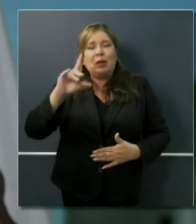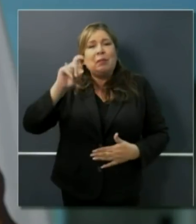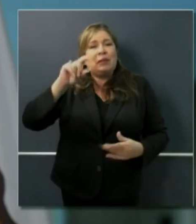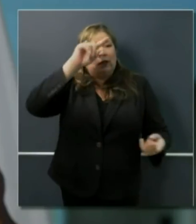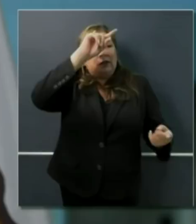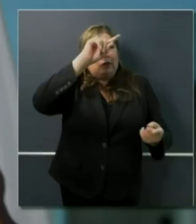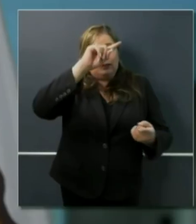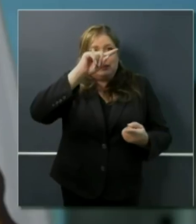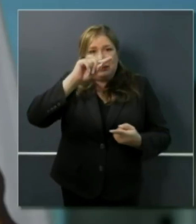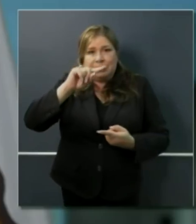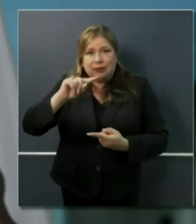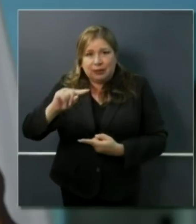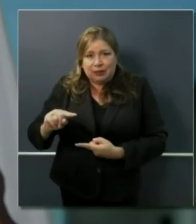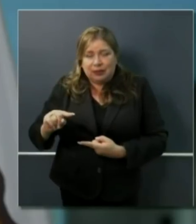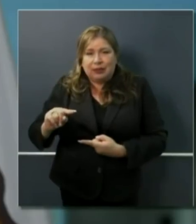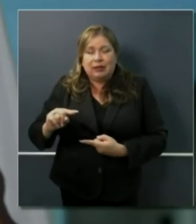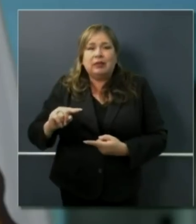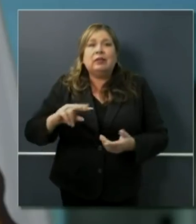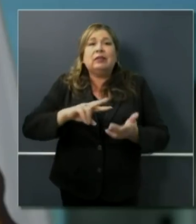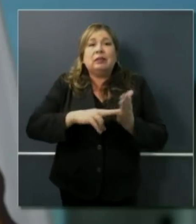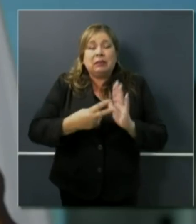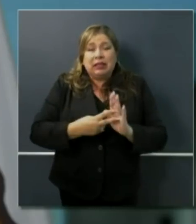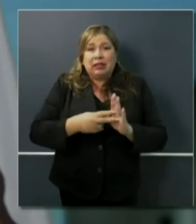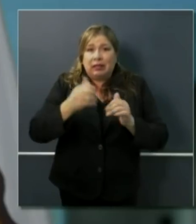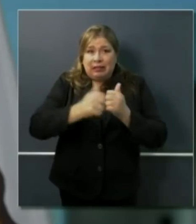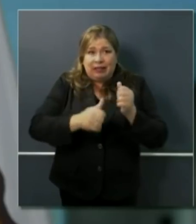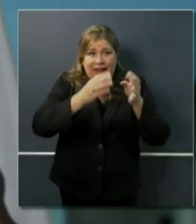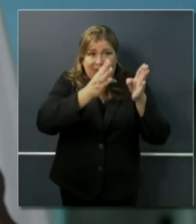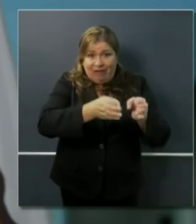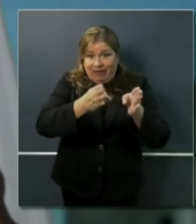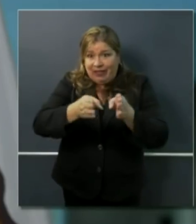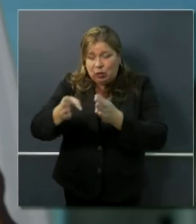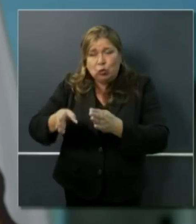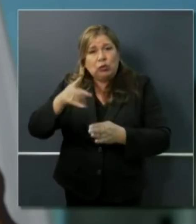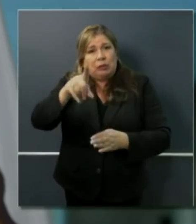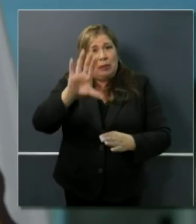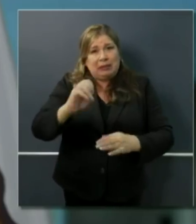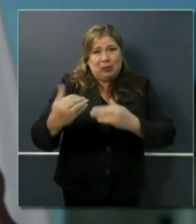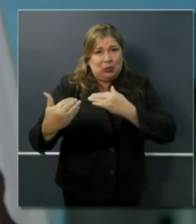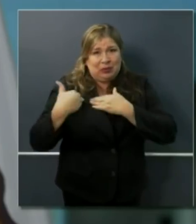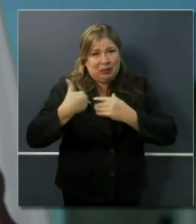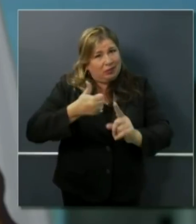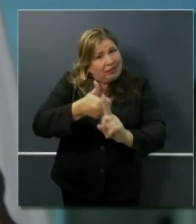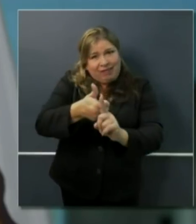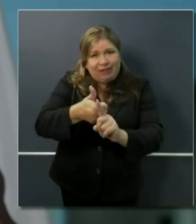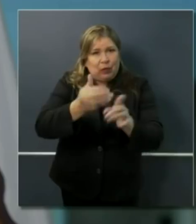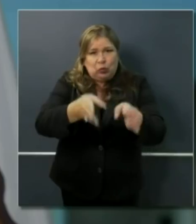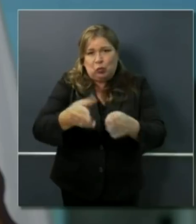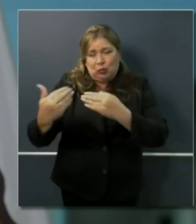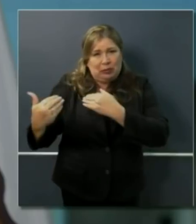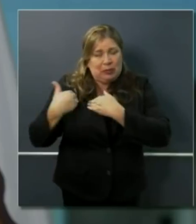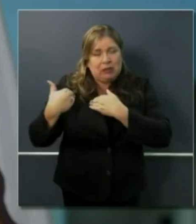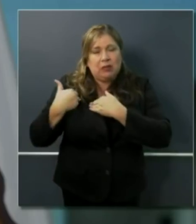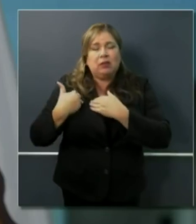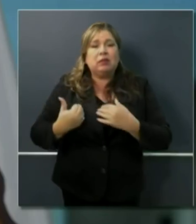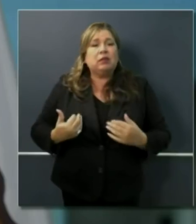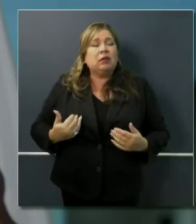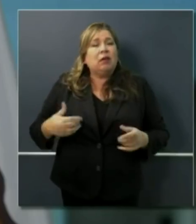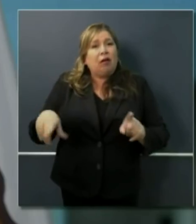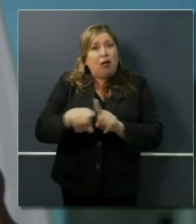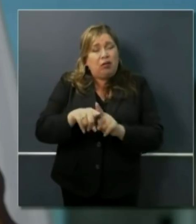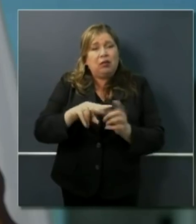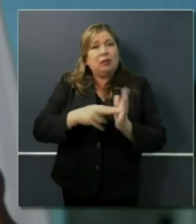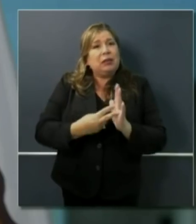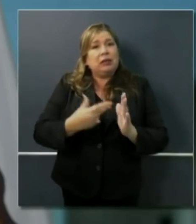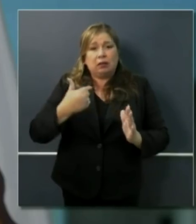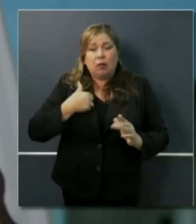measures, more individual accountability, more individual responsibility as it relates to face